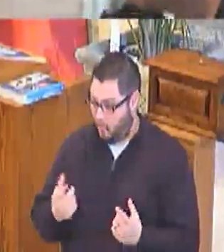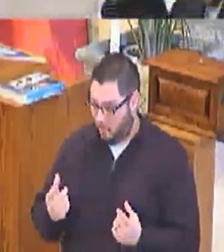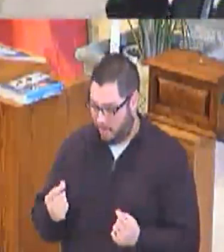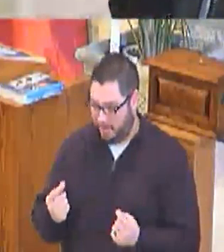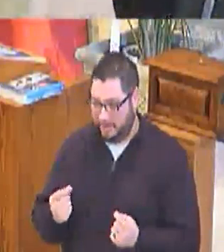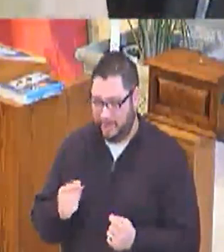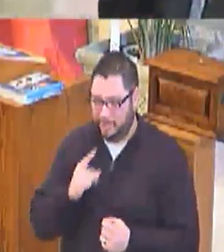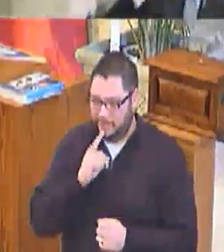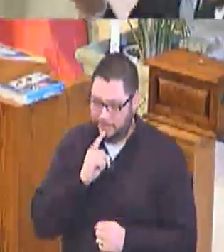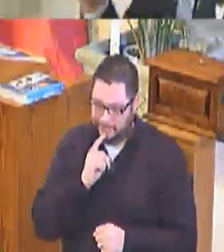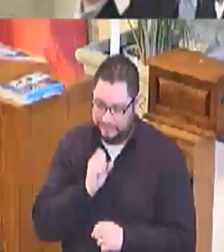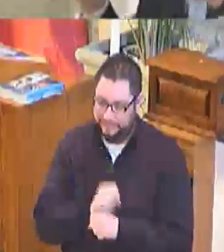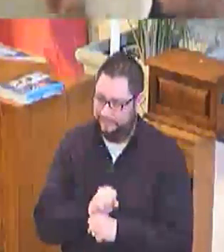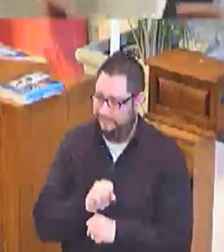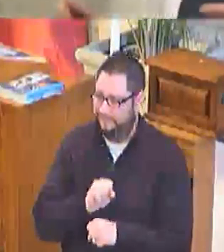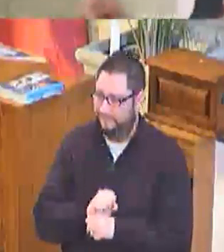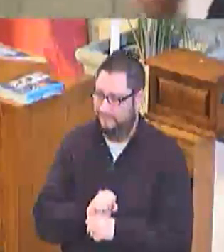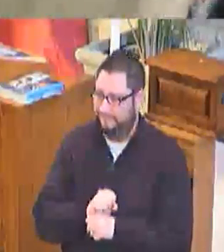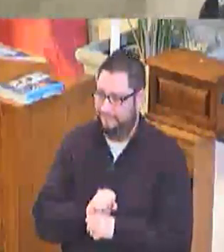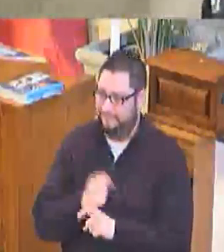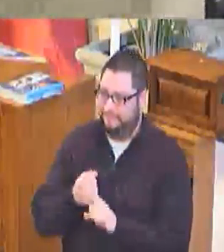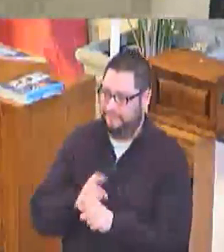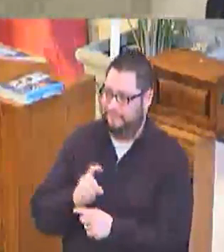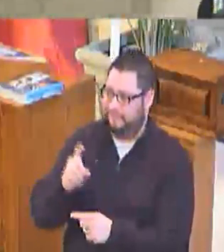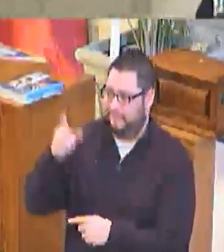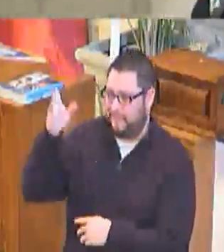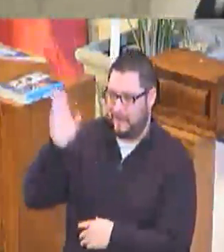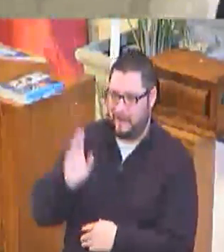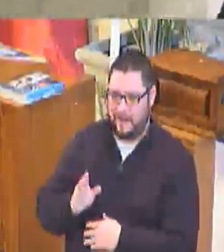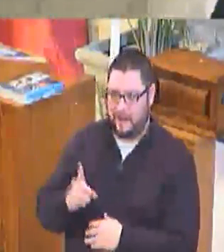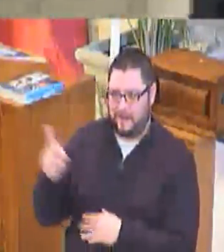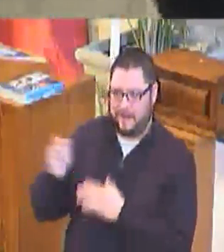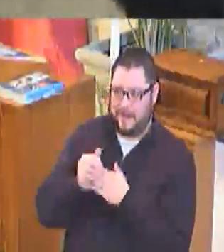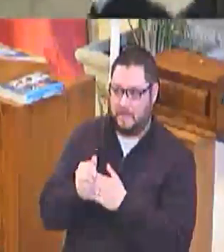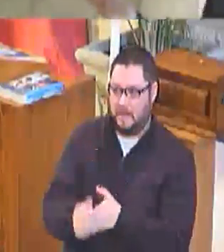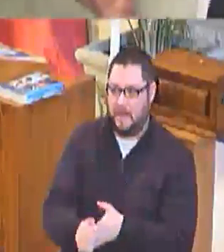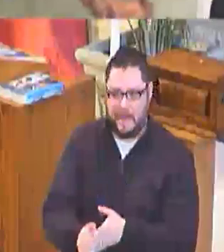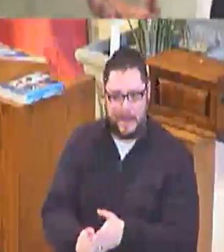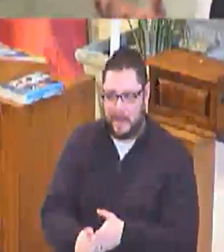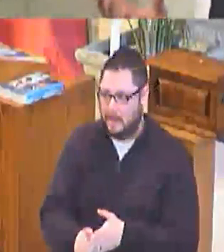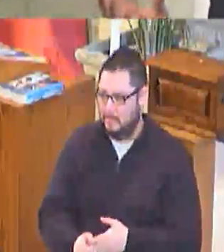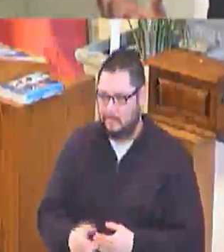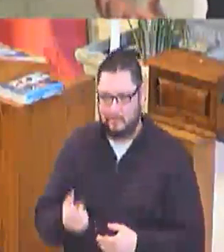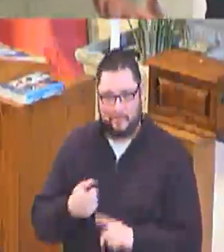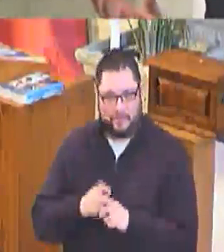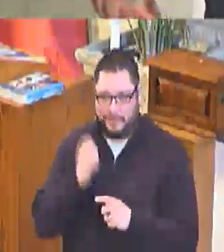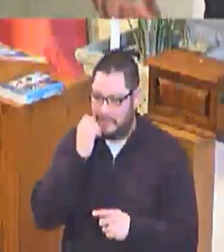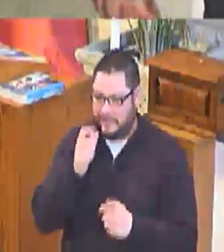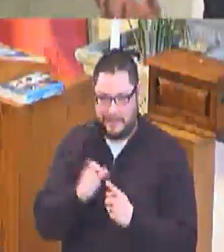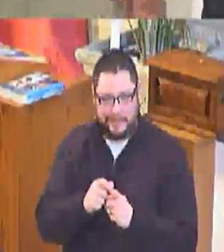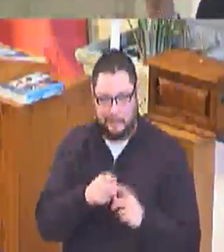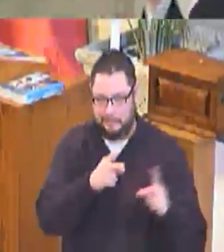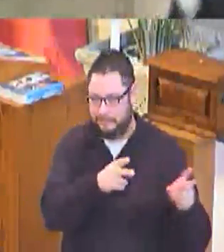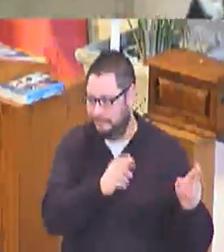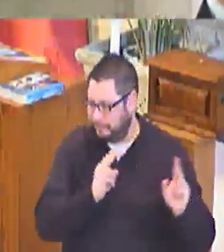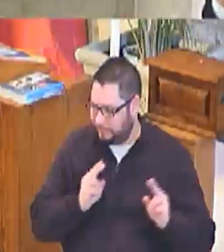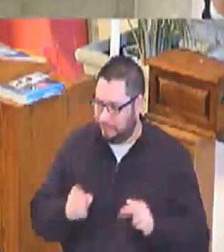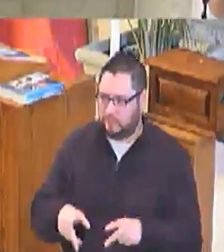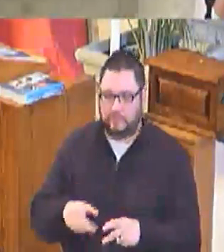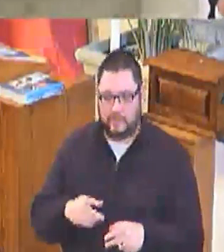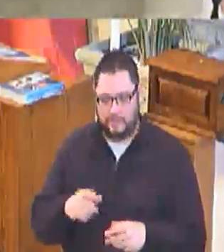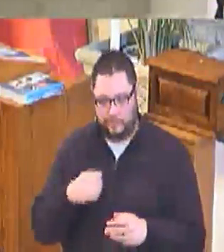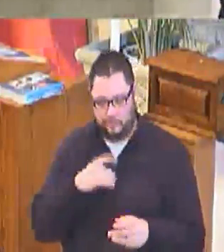absolutely divinely guided. You put together, you can pull them right off the top of the daily word. Put together